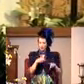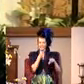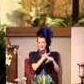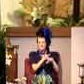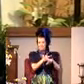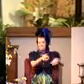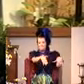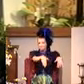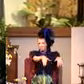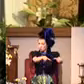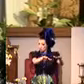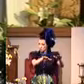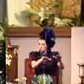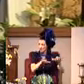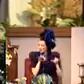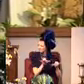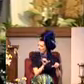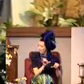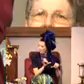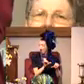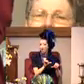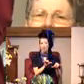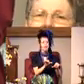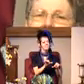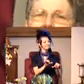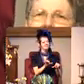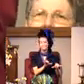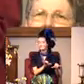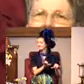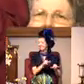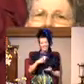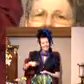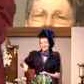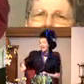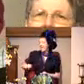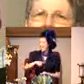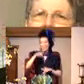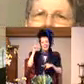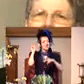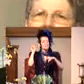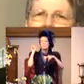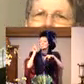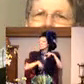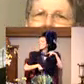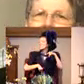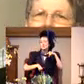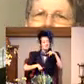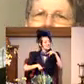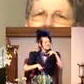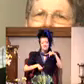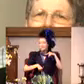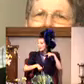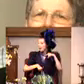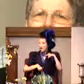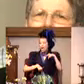keep him in the grave? They